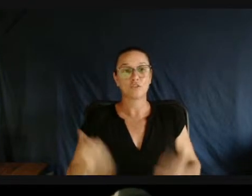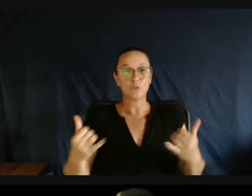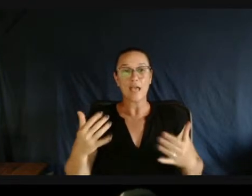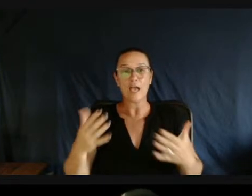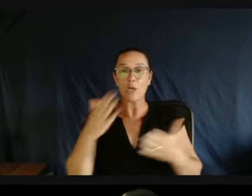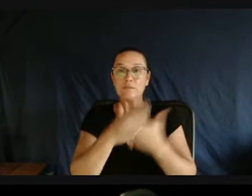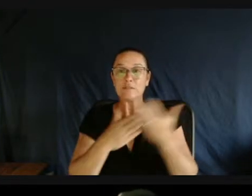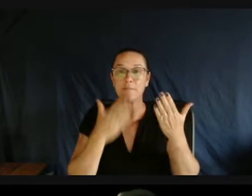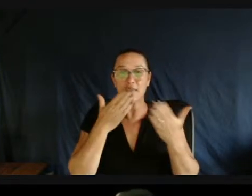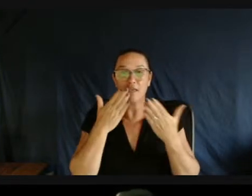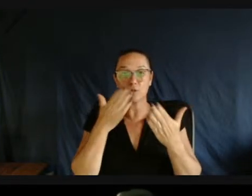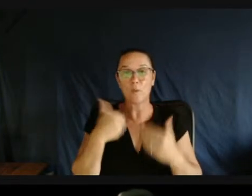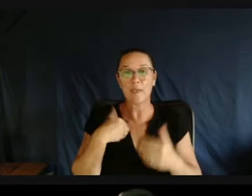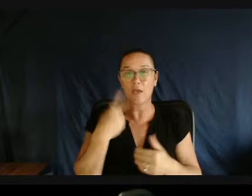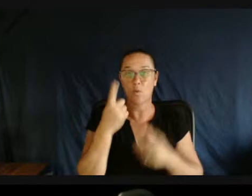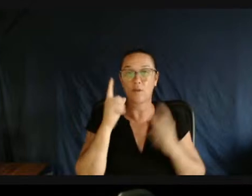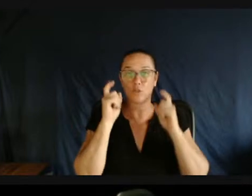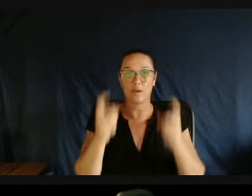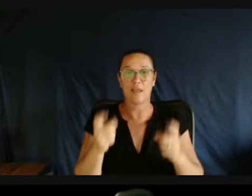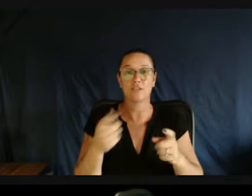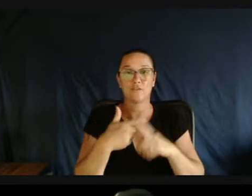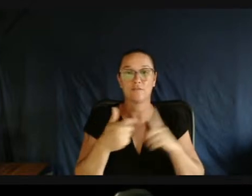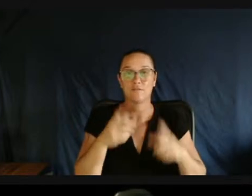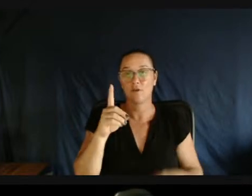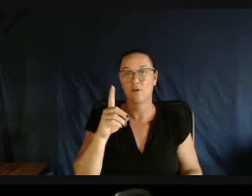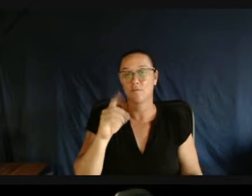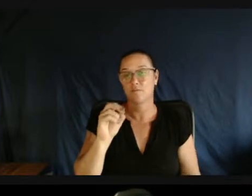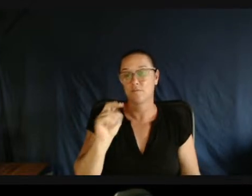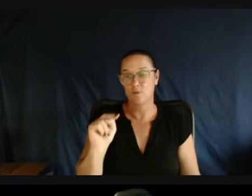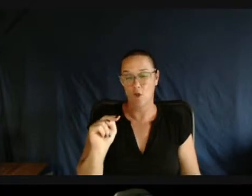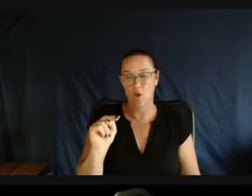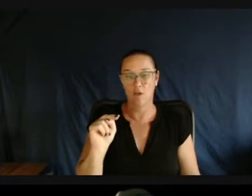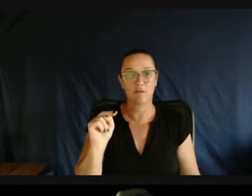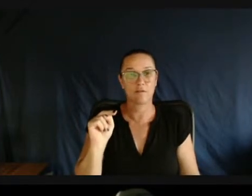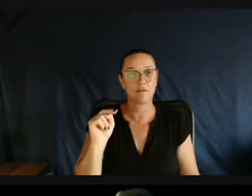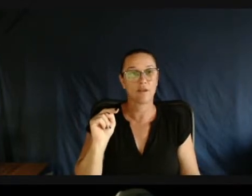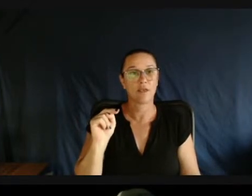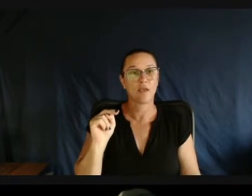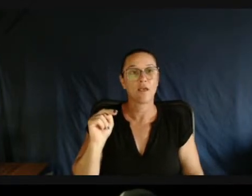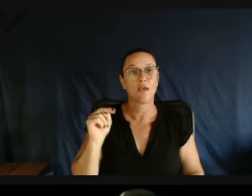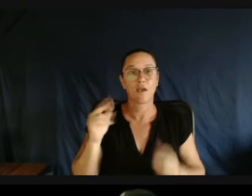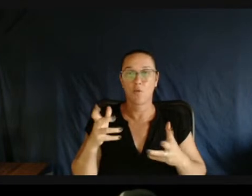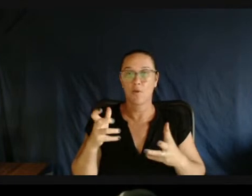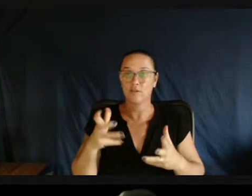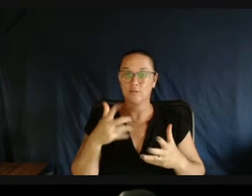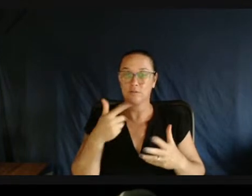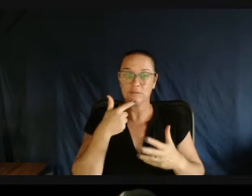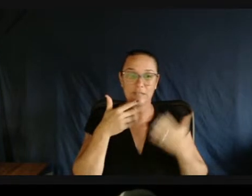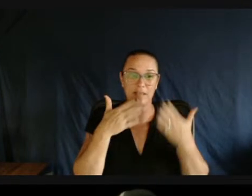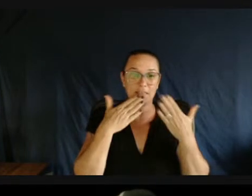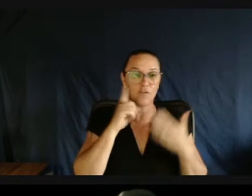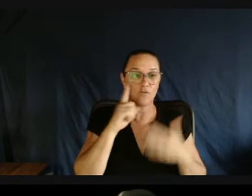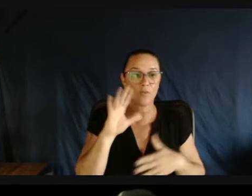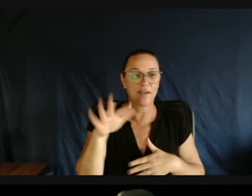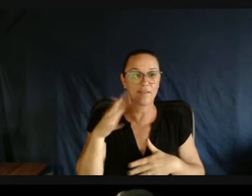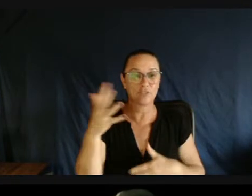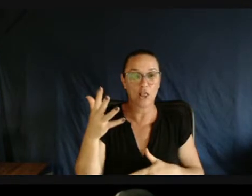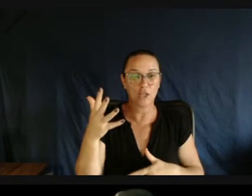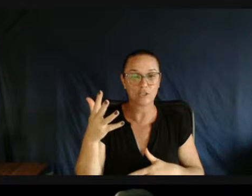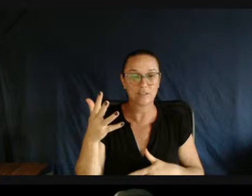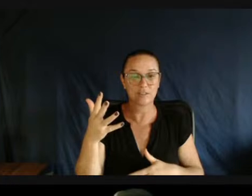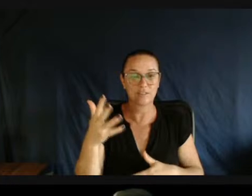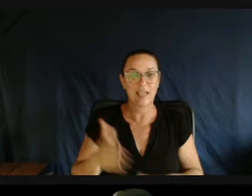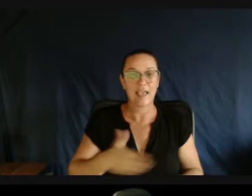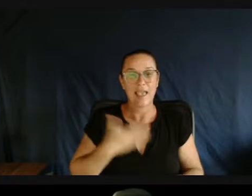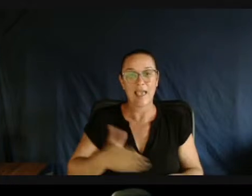have one donation come through from Dawn. Wanted to just reach out, thank him for that $5. Says, aloha all,